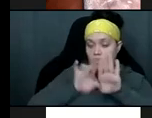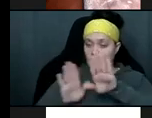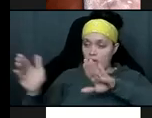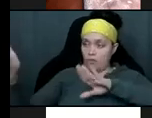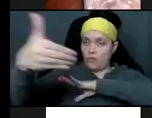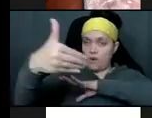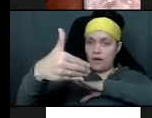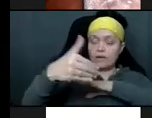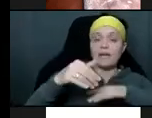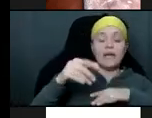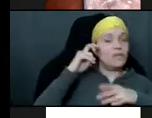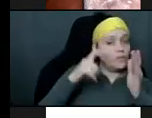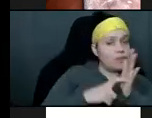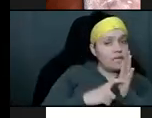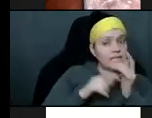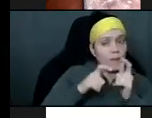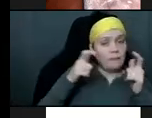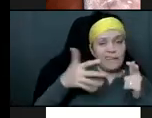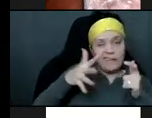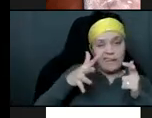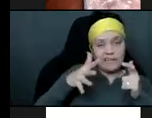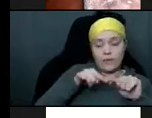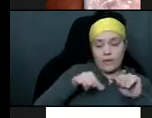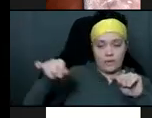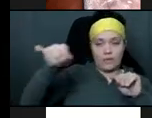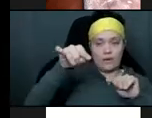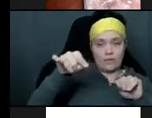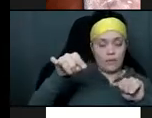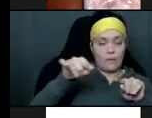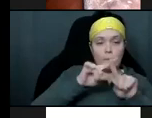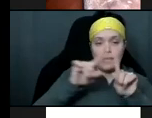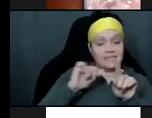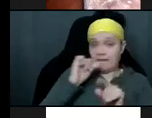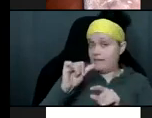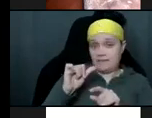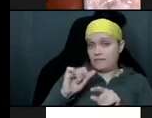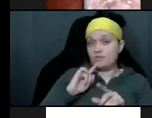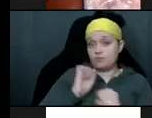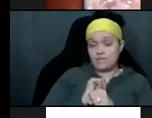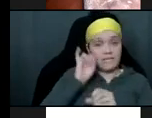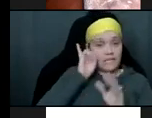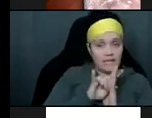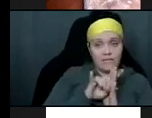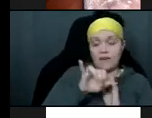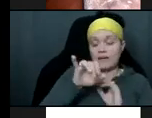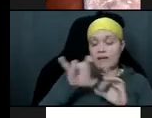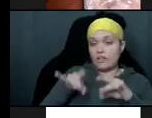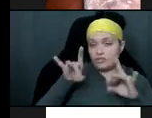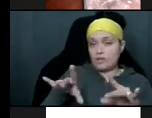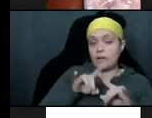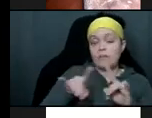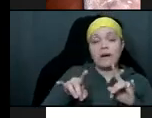is. Sort of went all the way around, but didn't actually identify Australia, but